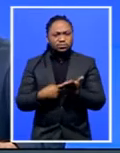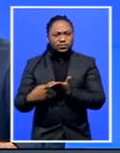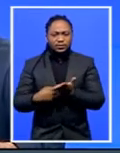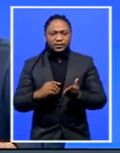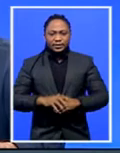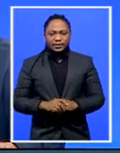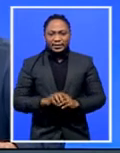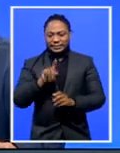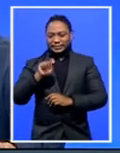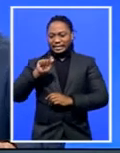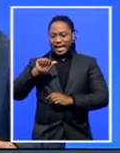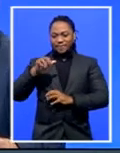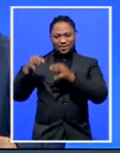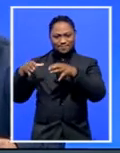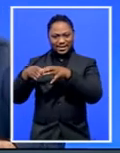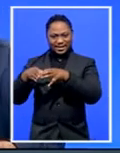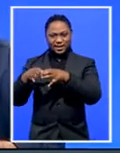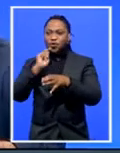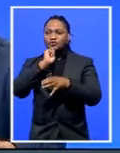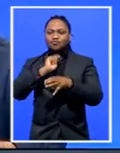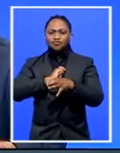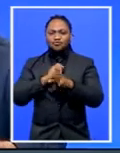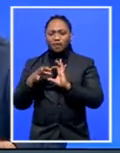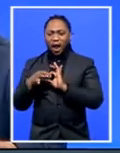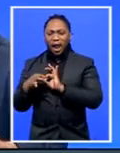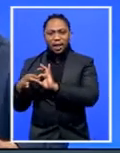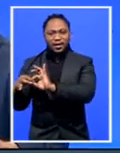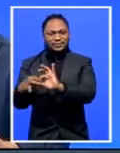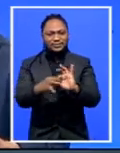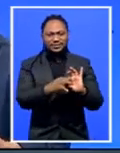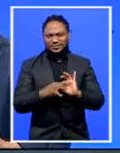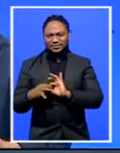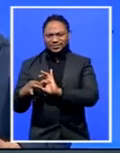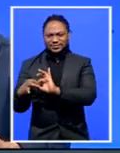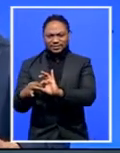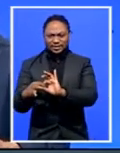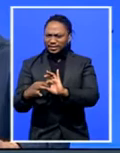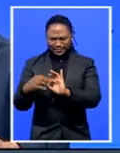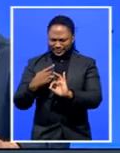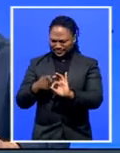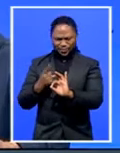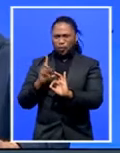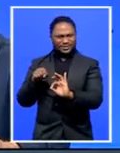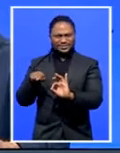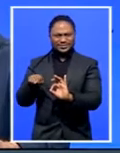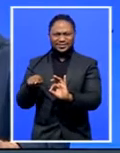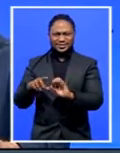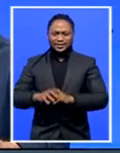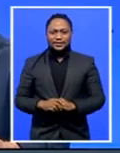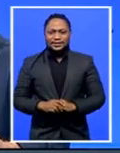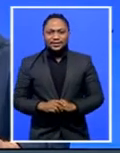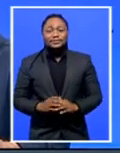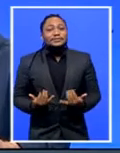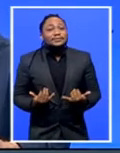Truly Alliance. A party that, I had to look it up again and again and say to myself, what is that? Are we in